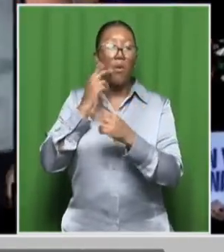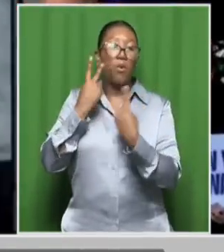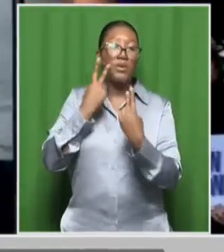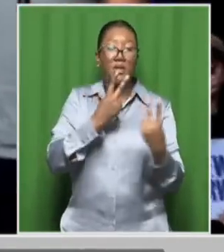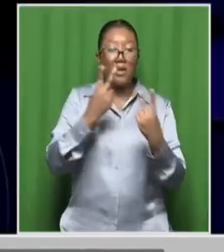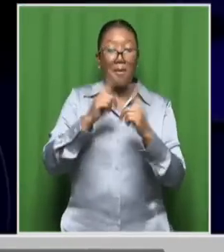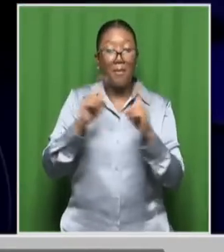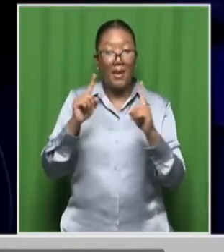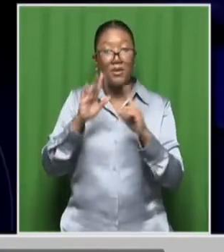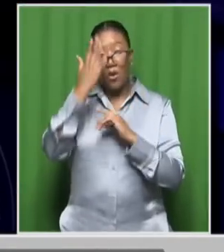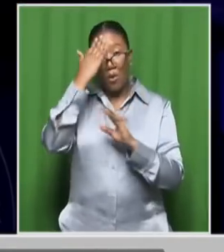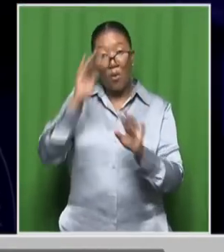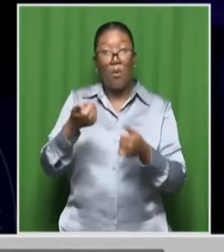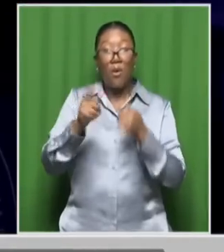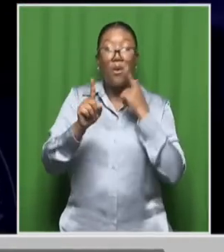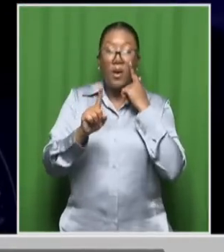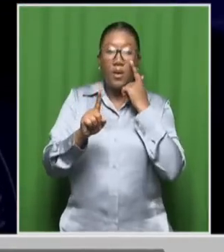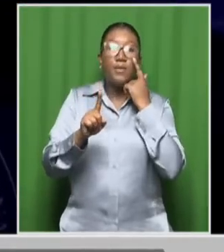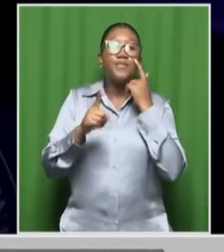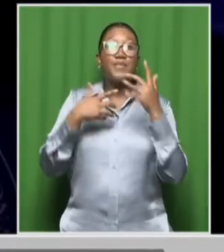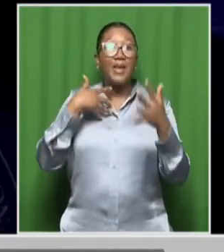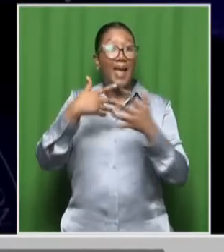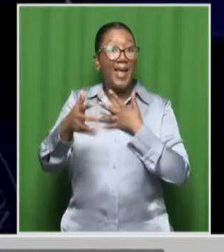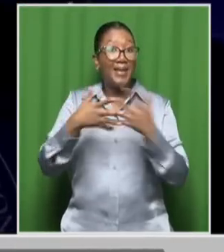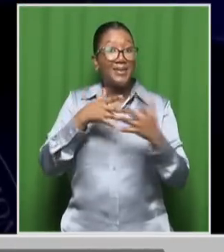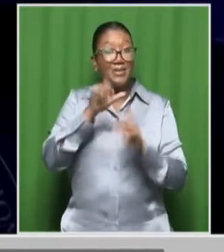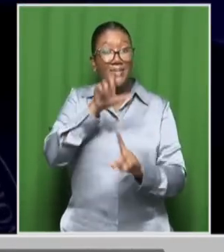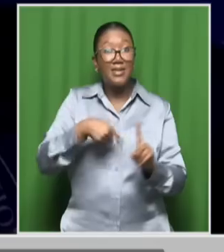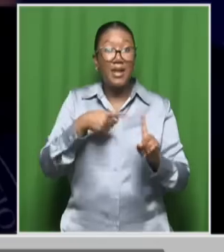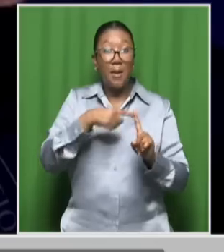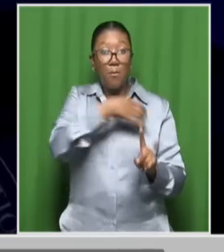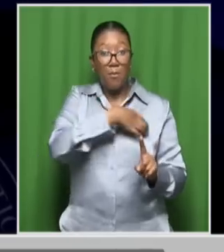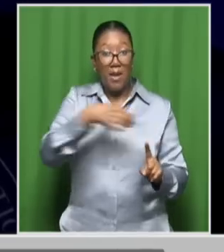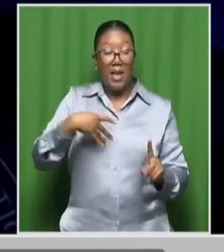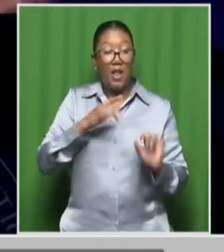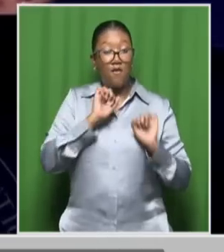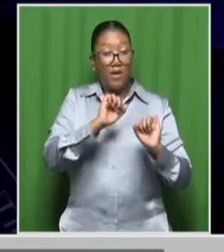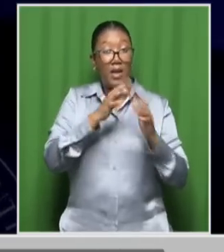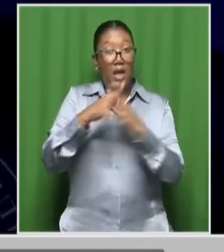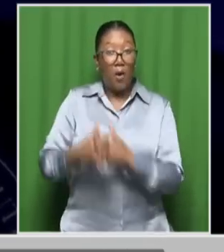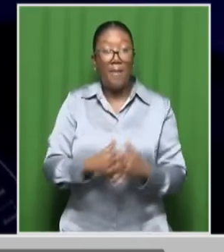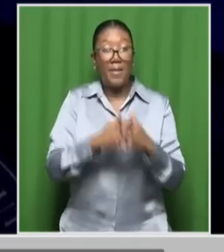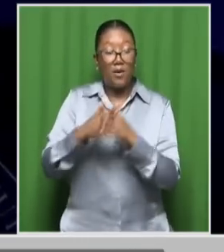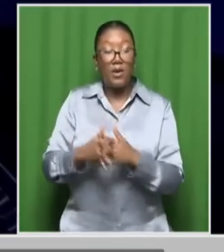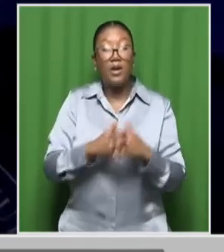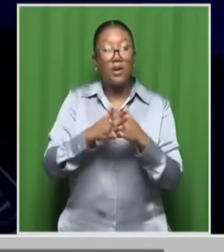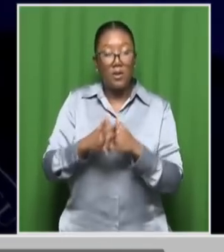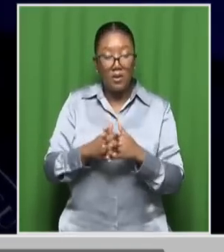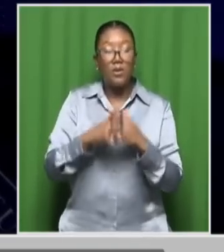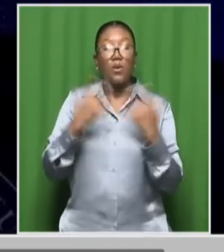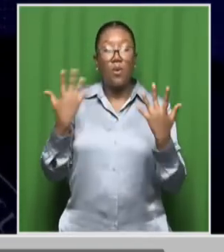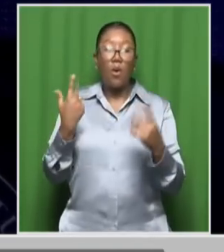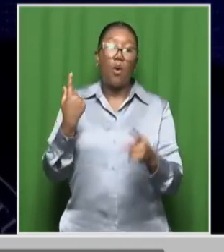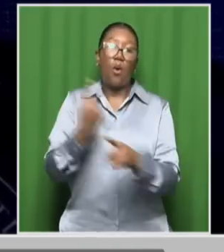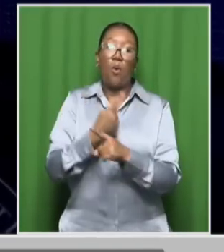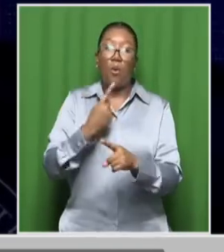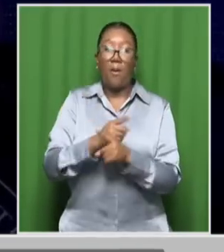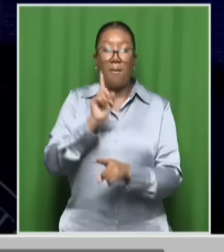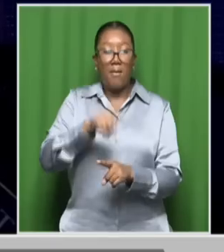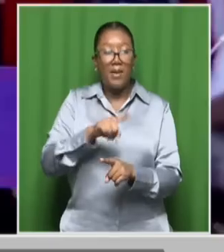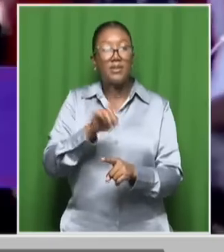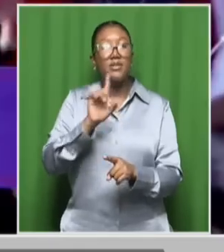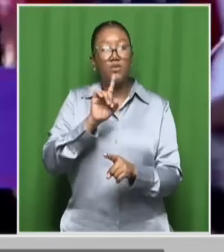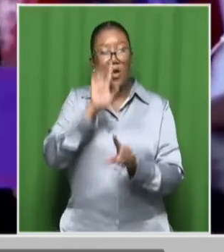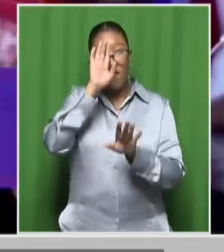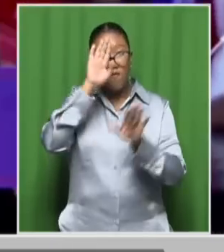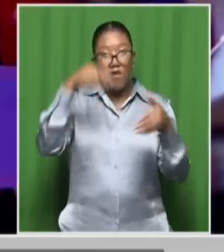what we must know is that any president of the of America will always put America